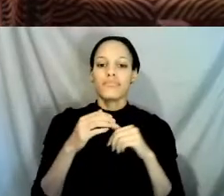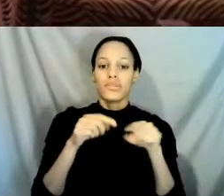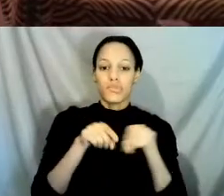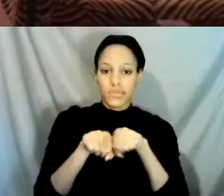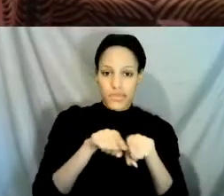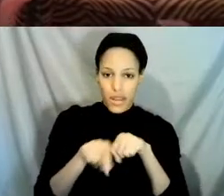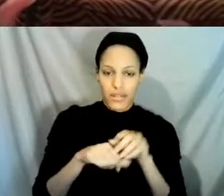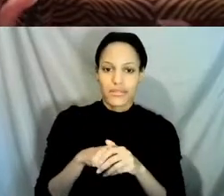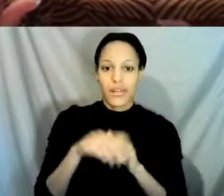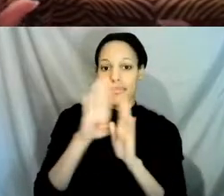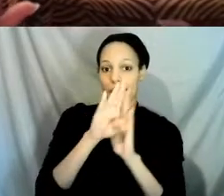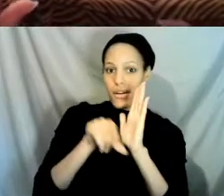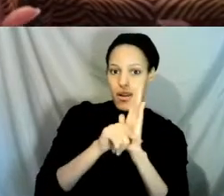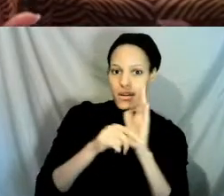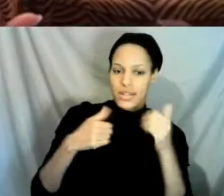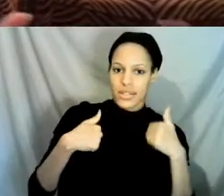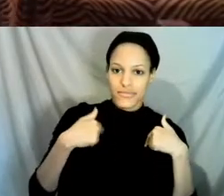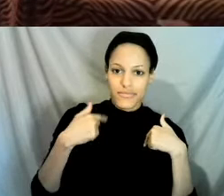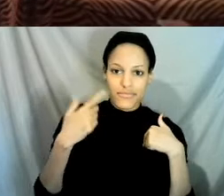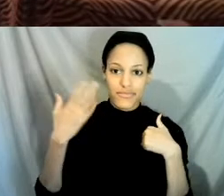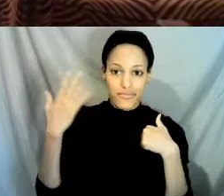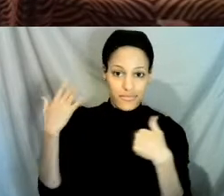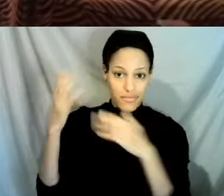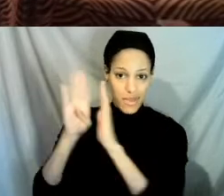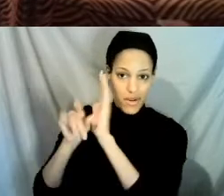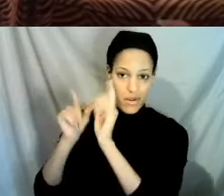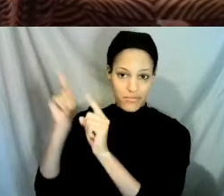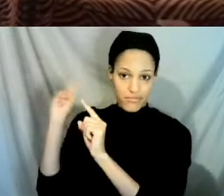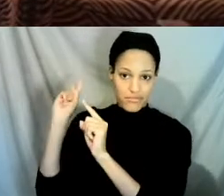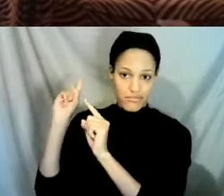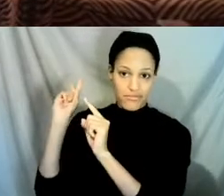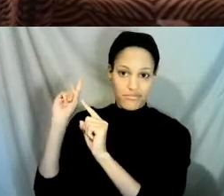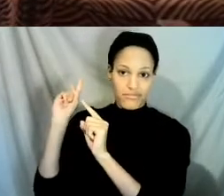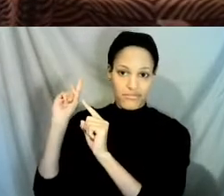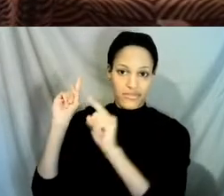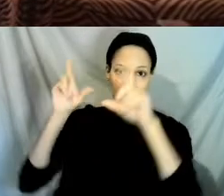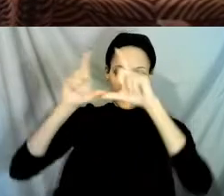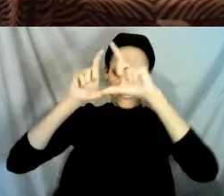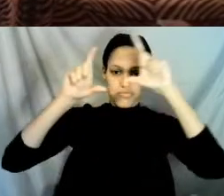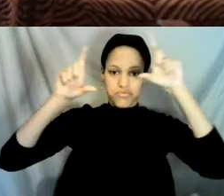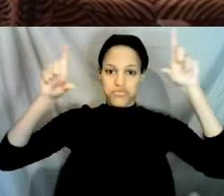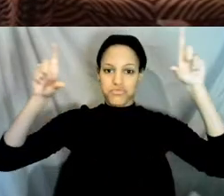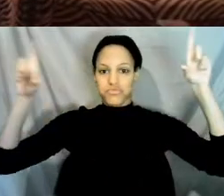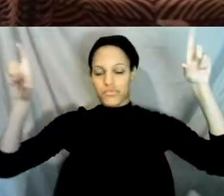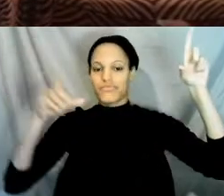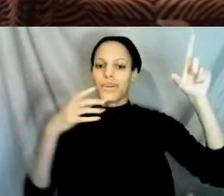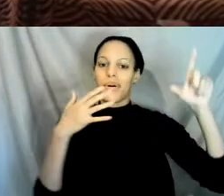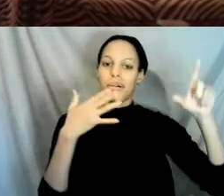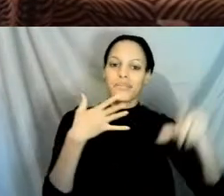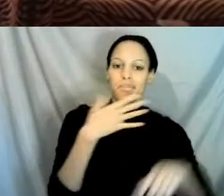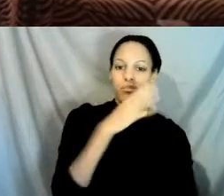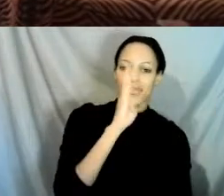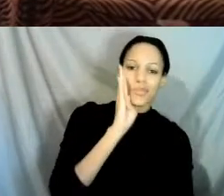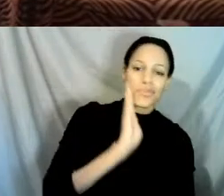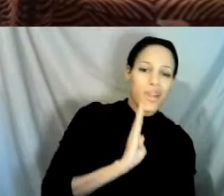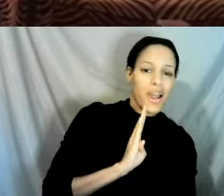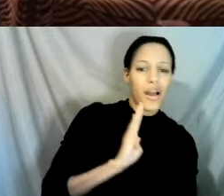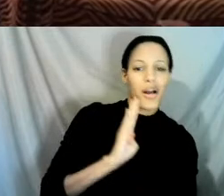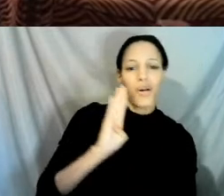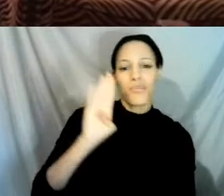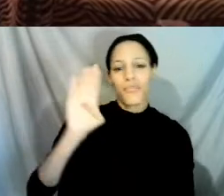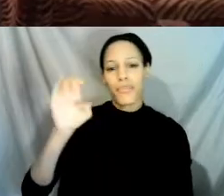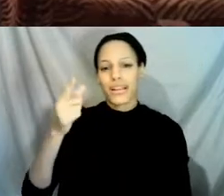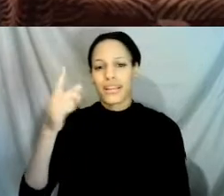hanging an African burlap fabric that has colors of brown and beige and black that